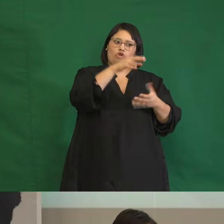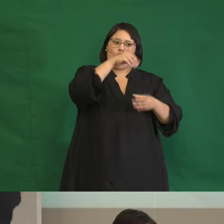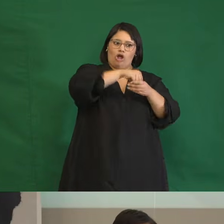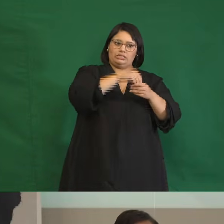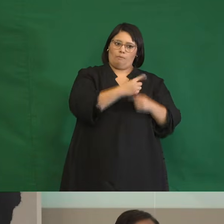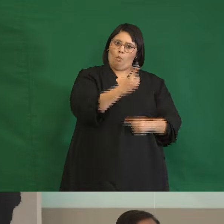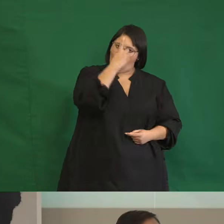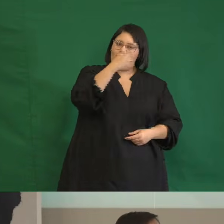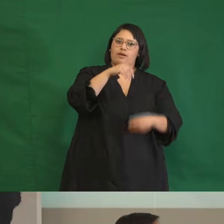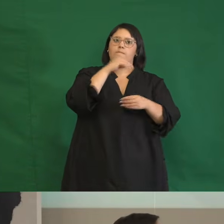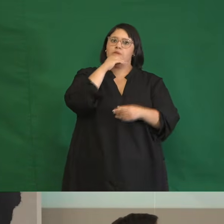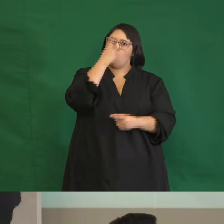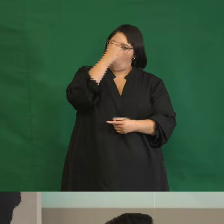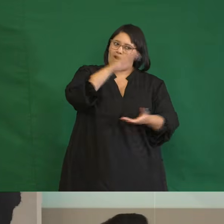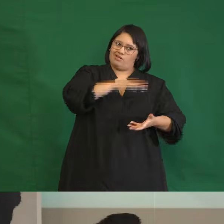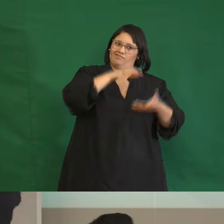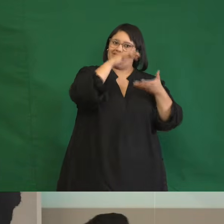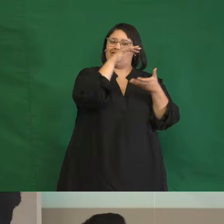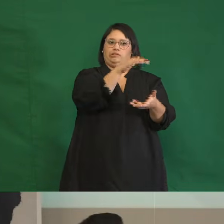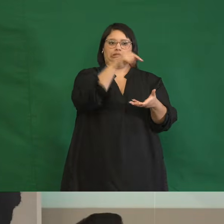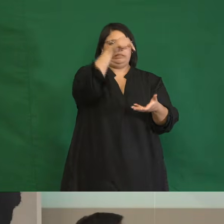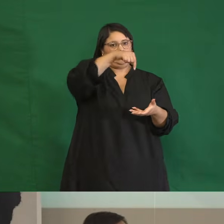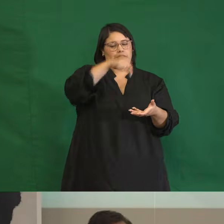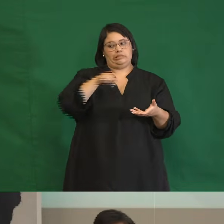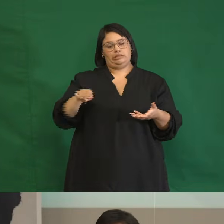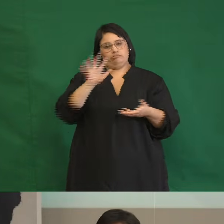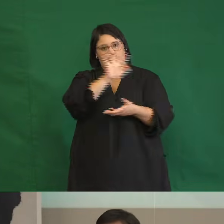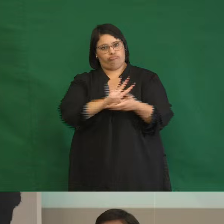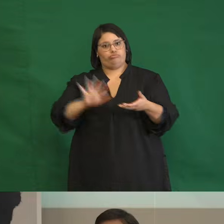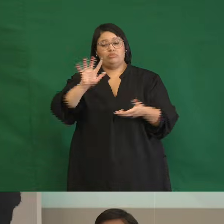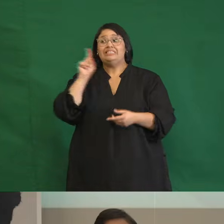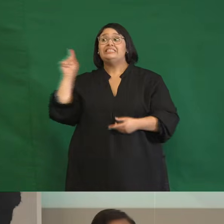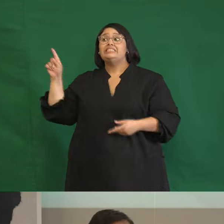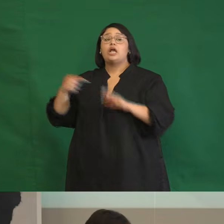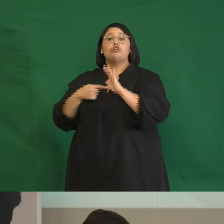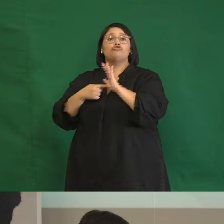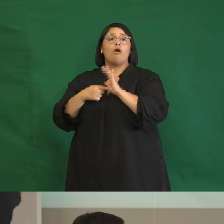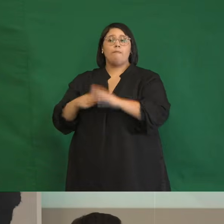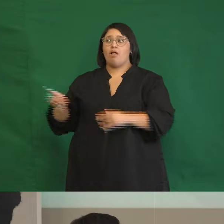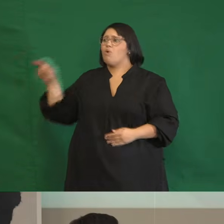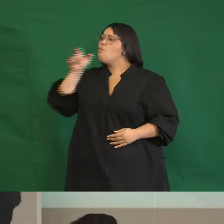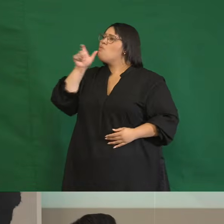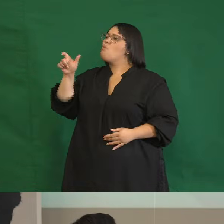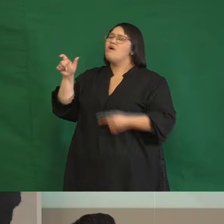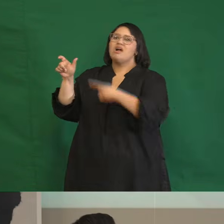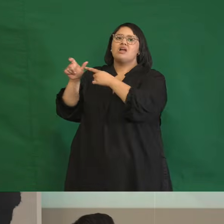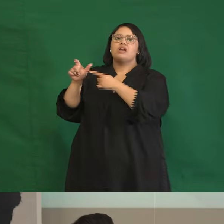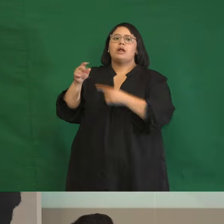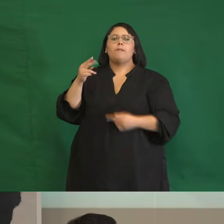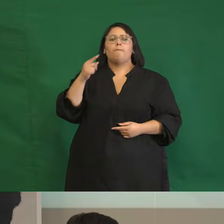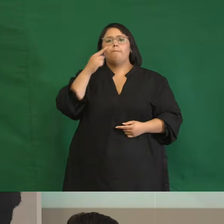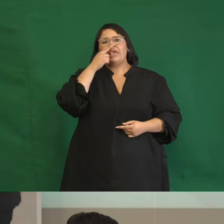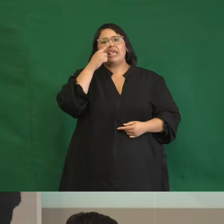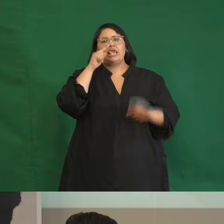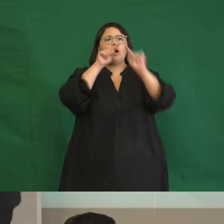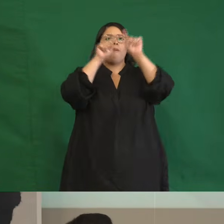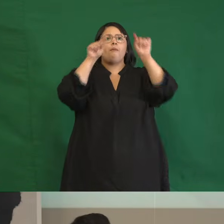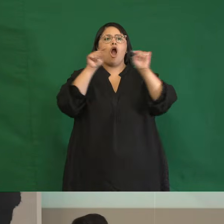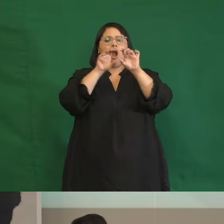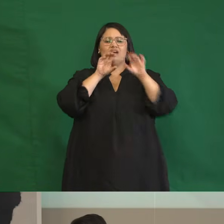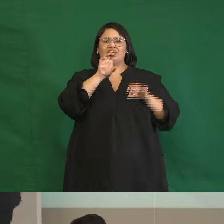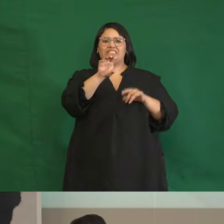meaning. And in the example that we have on screen here, the word that we have in the pink block in the middle,